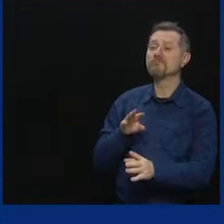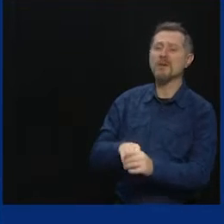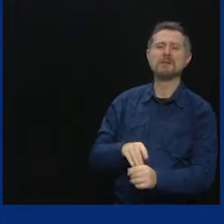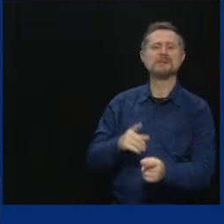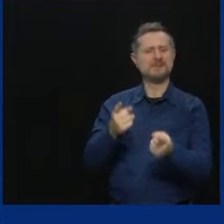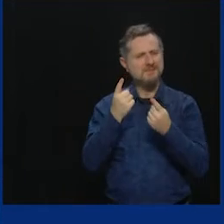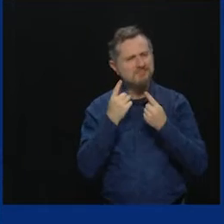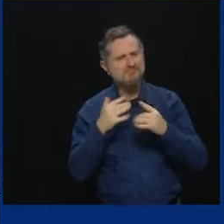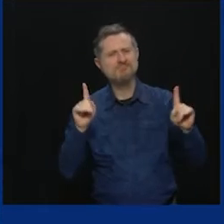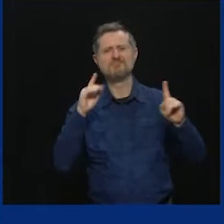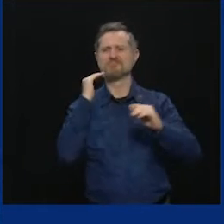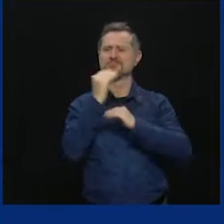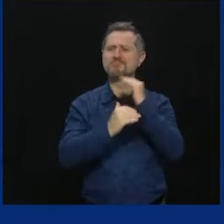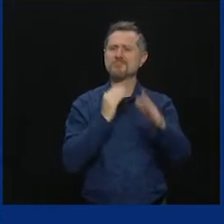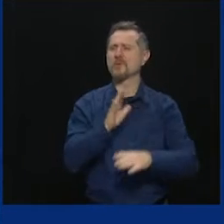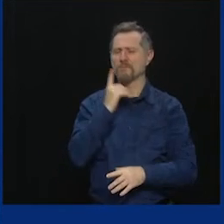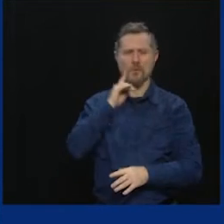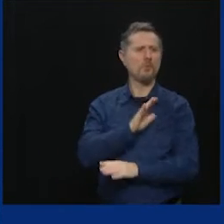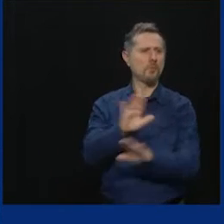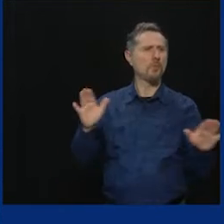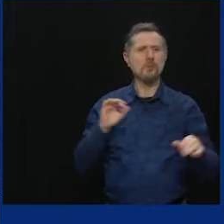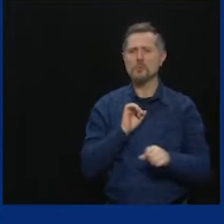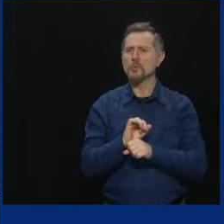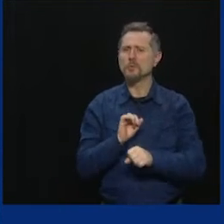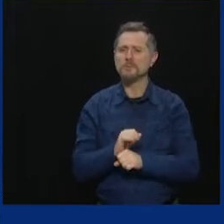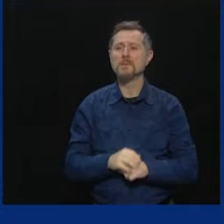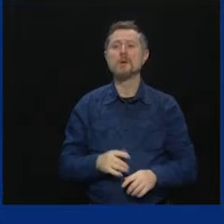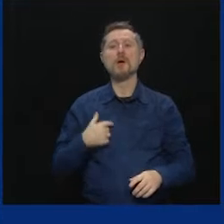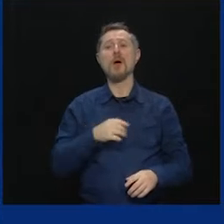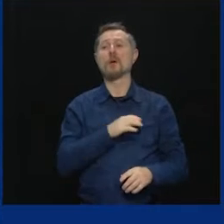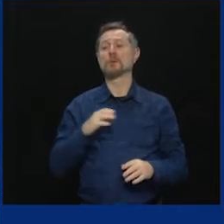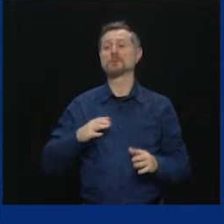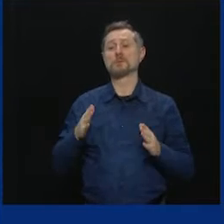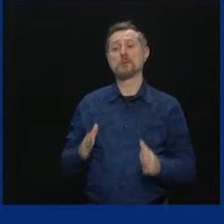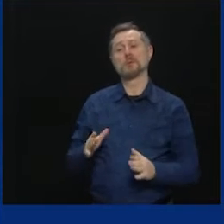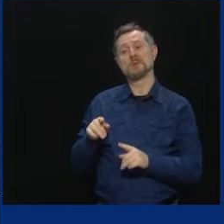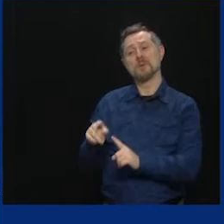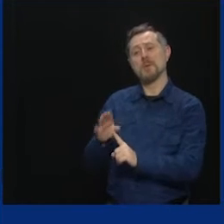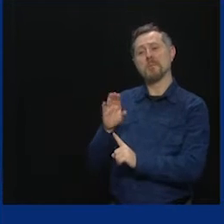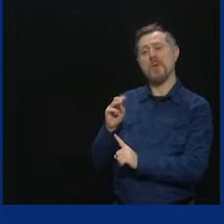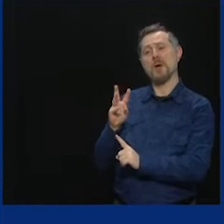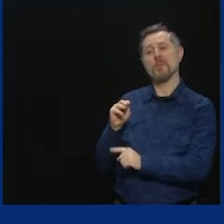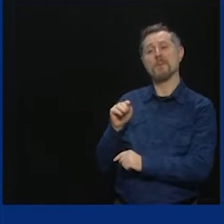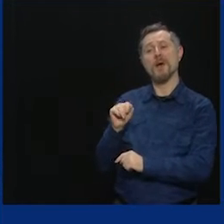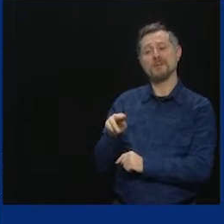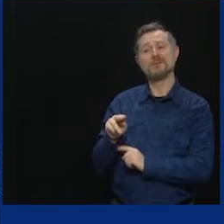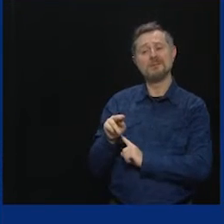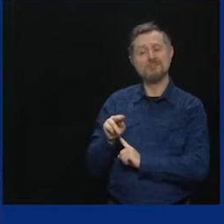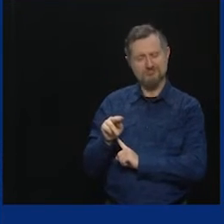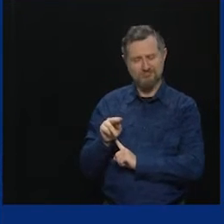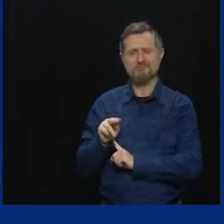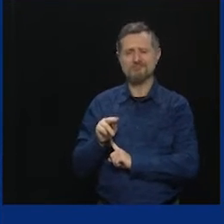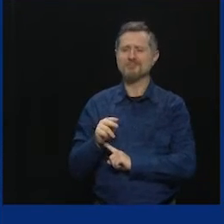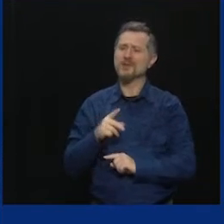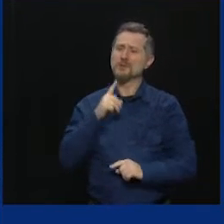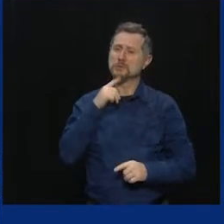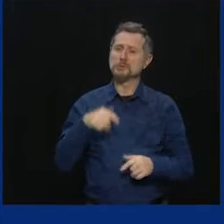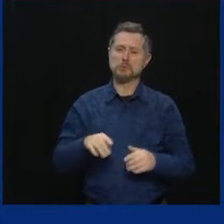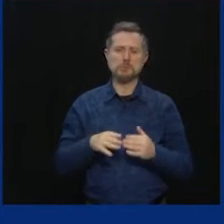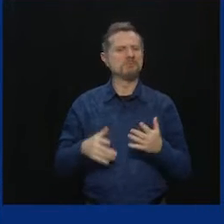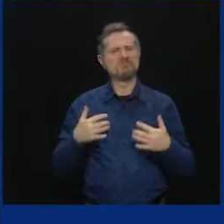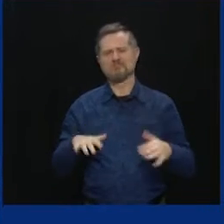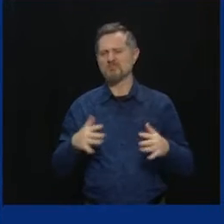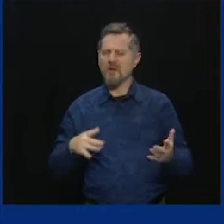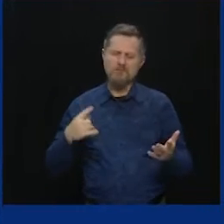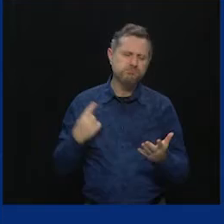So I thank you for all you've done there. Also, Congressman Bowman, this is the result of many, many late-night conversations. I don't know